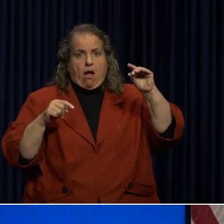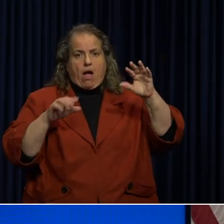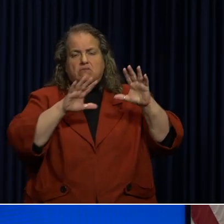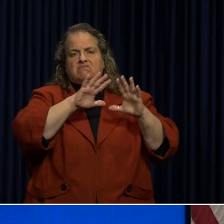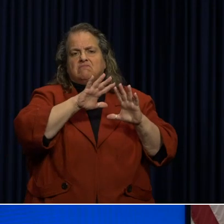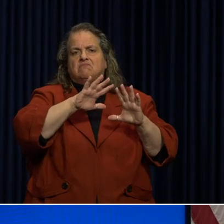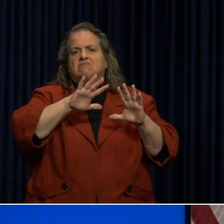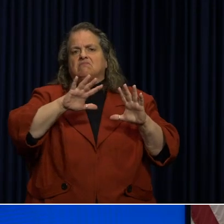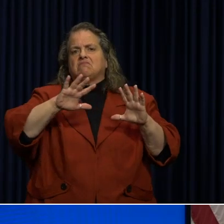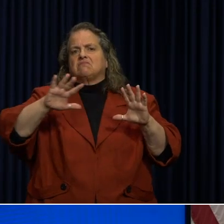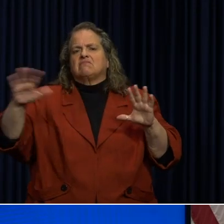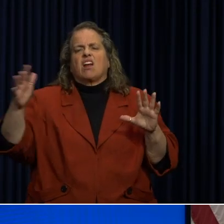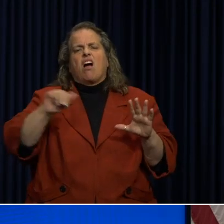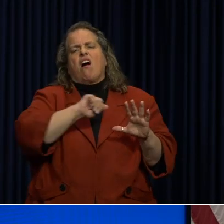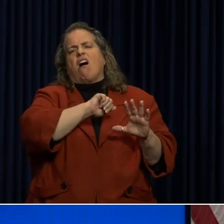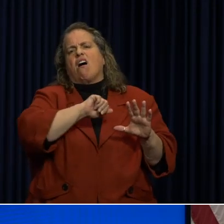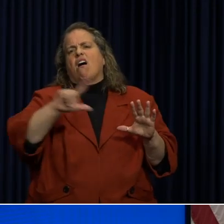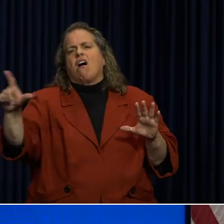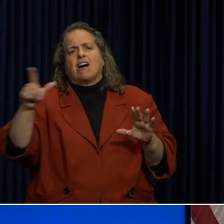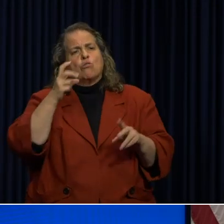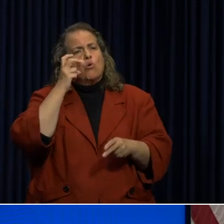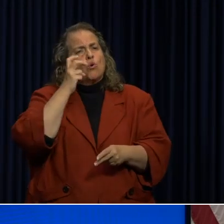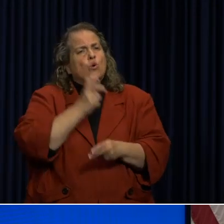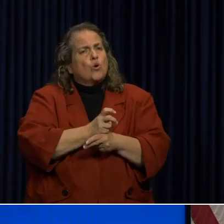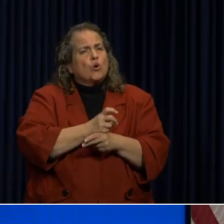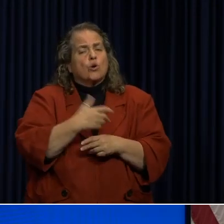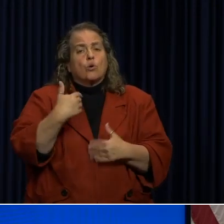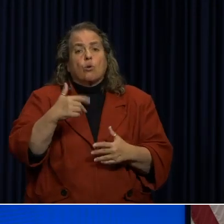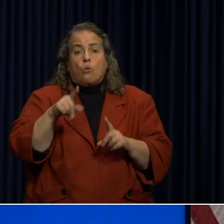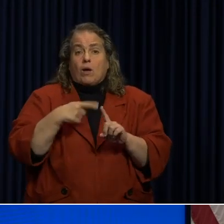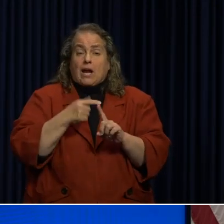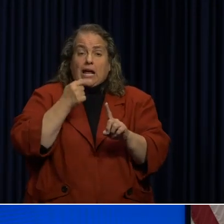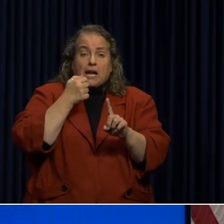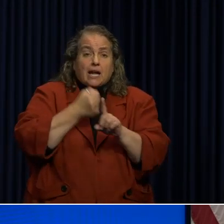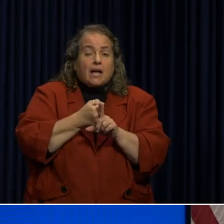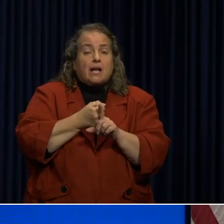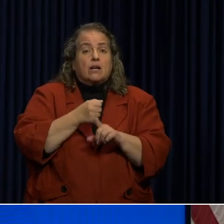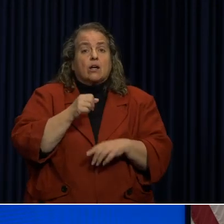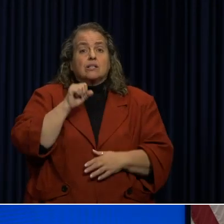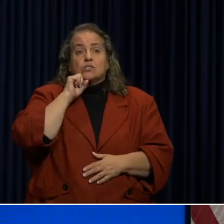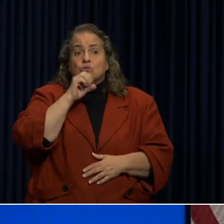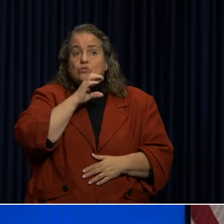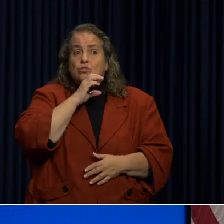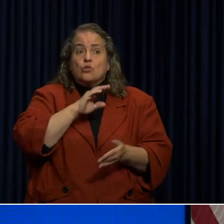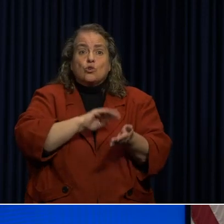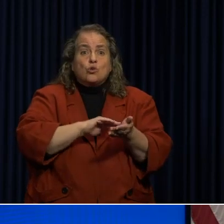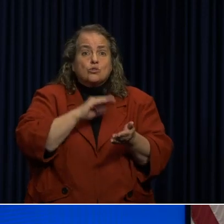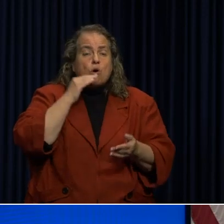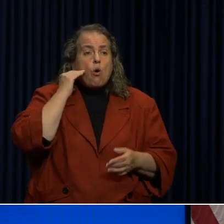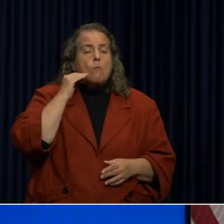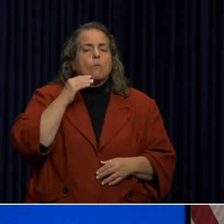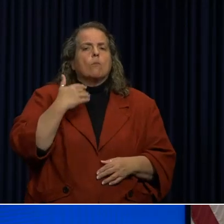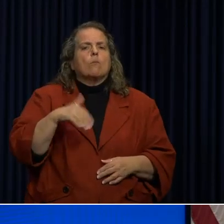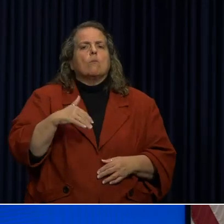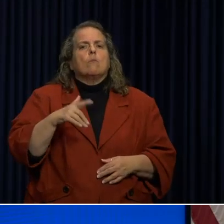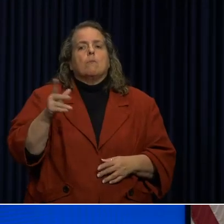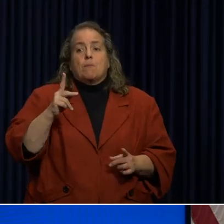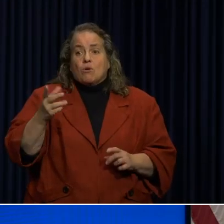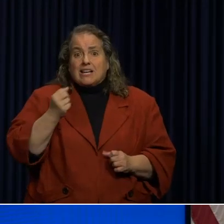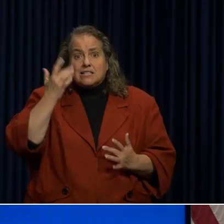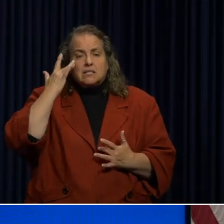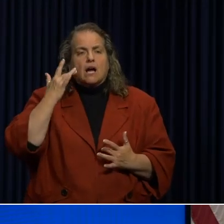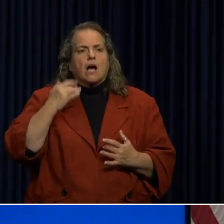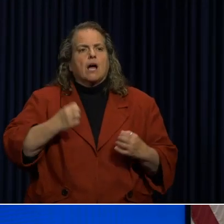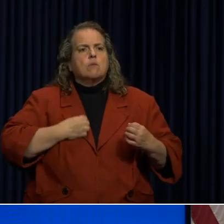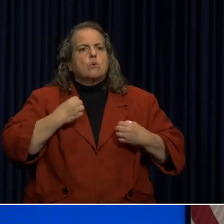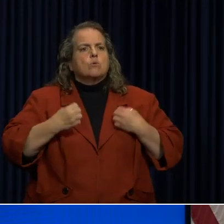one of these facilities logistically with a number of people that quickly become infected. It's hard on us emotionally coming into